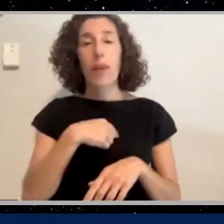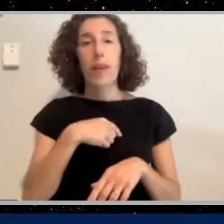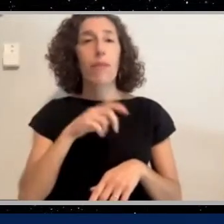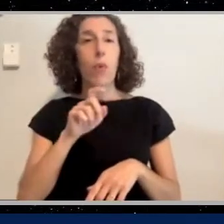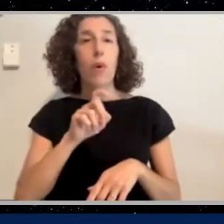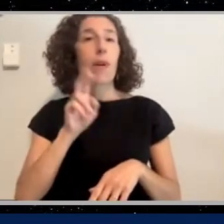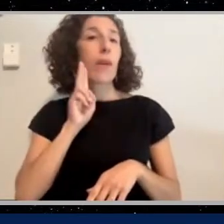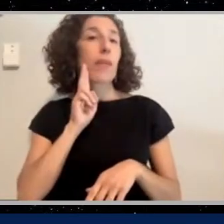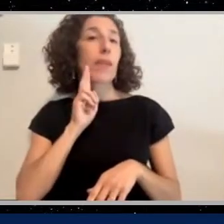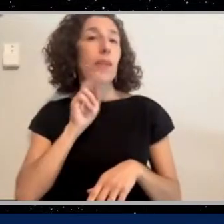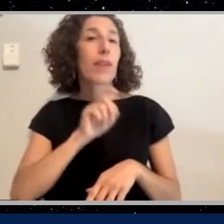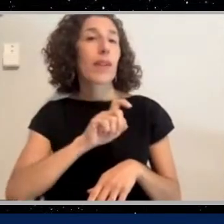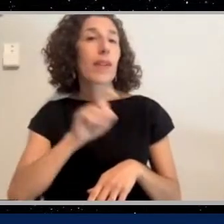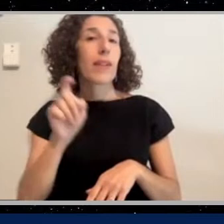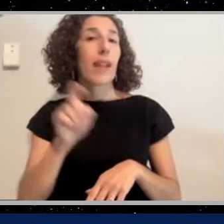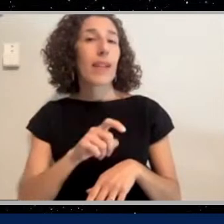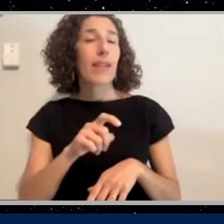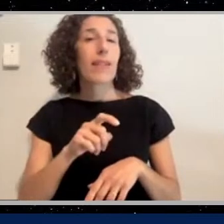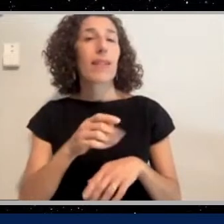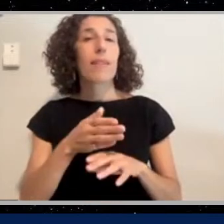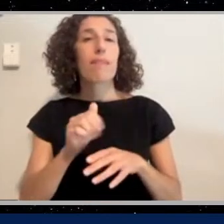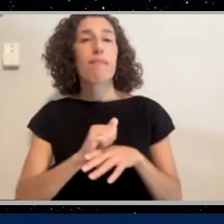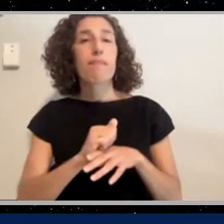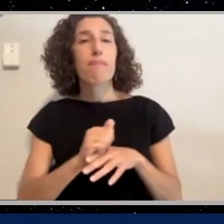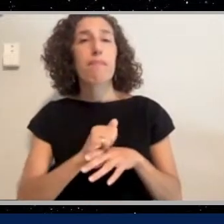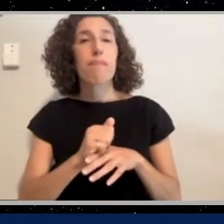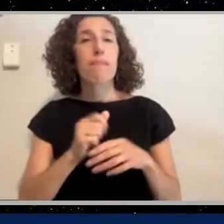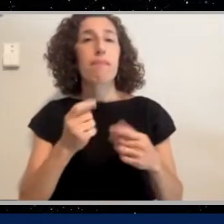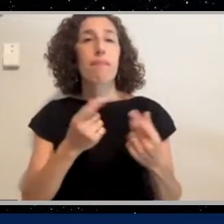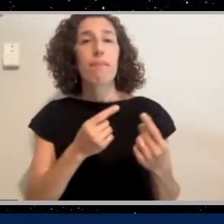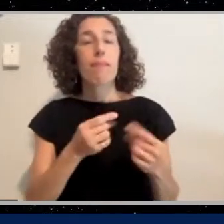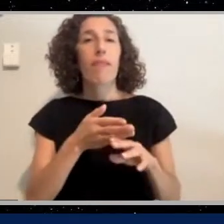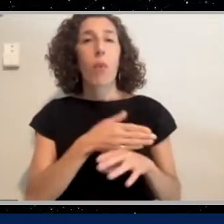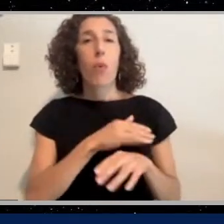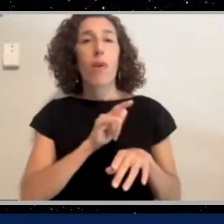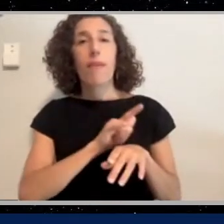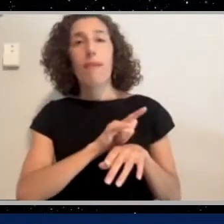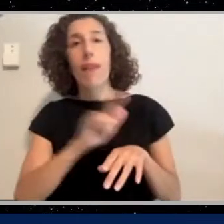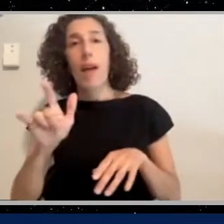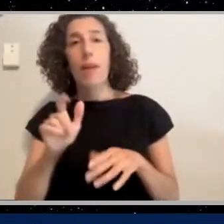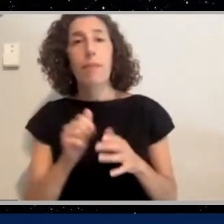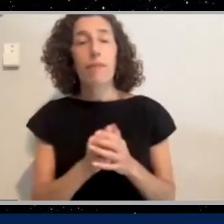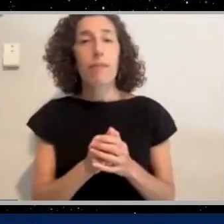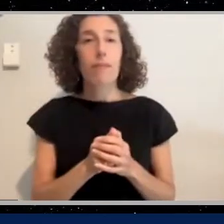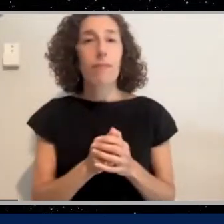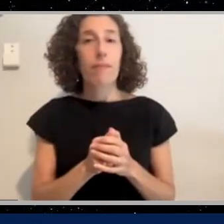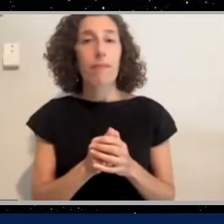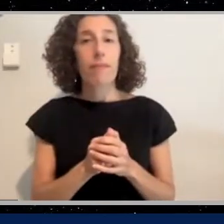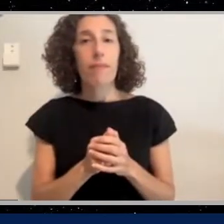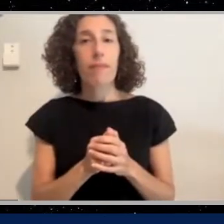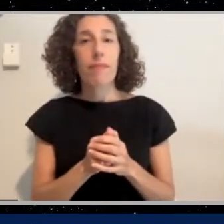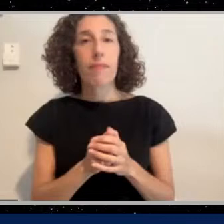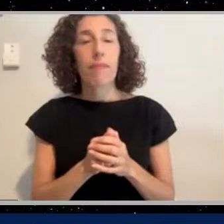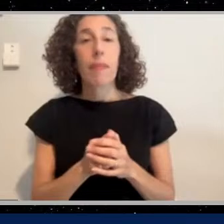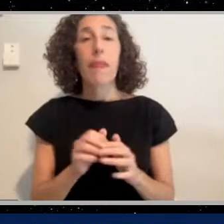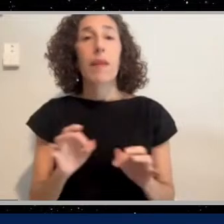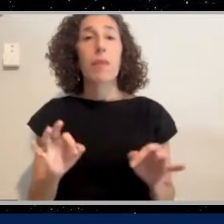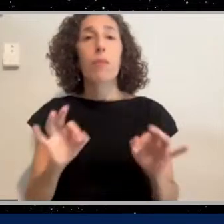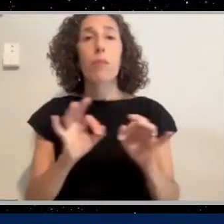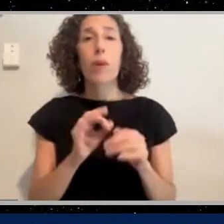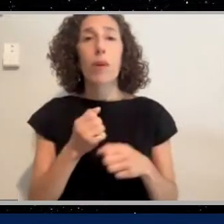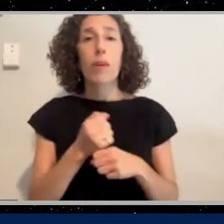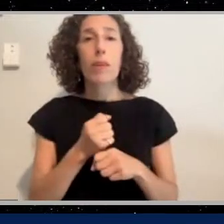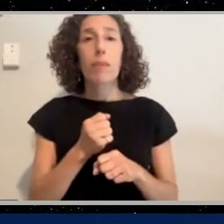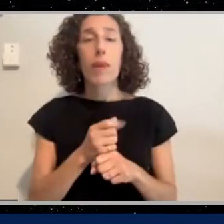well. And one thing that is really clear with this flight is that we want to make sure that all of the